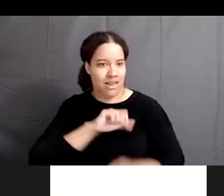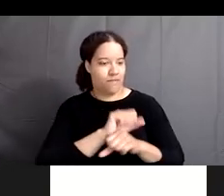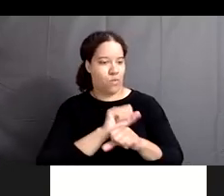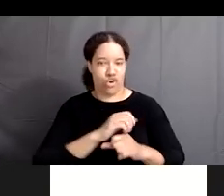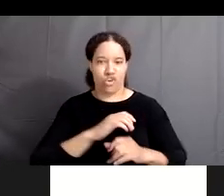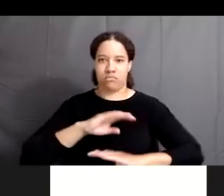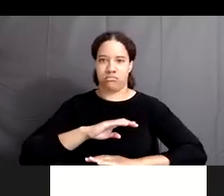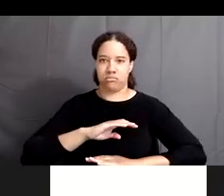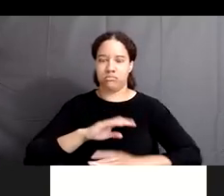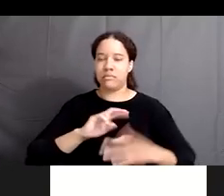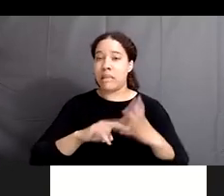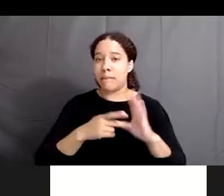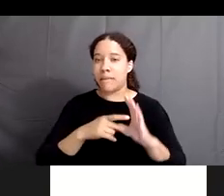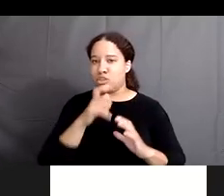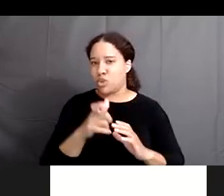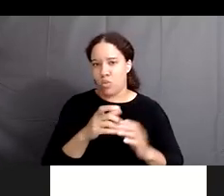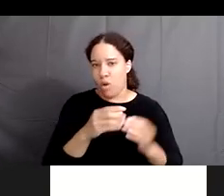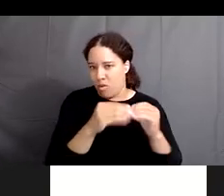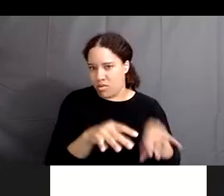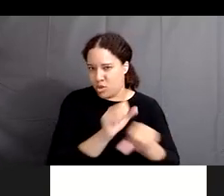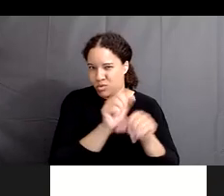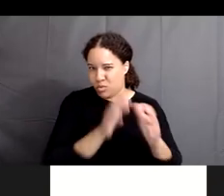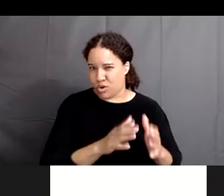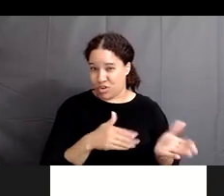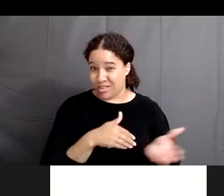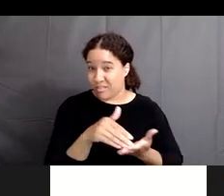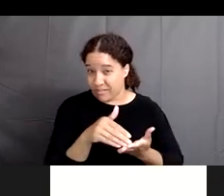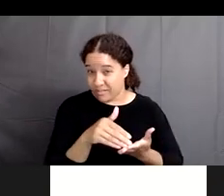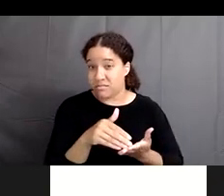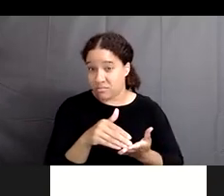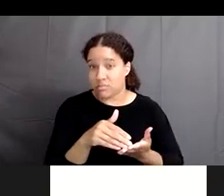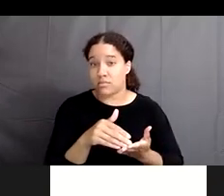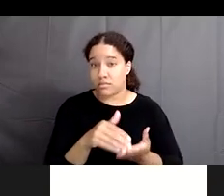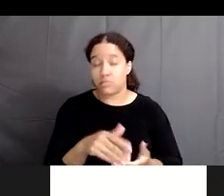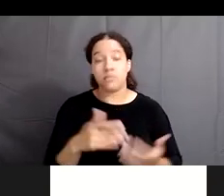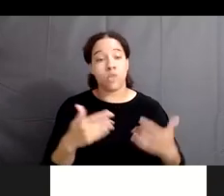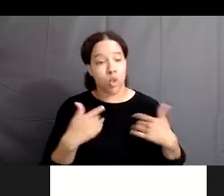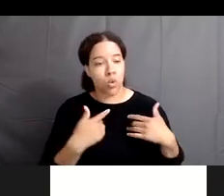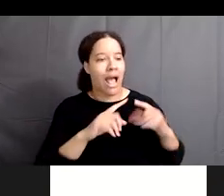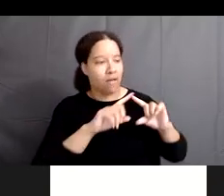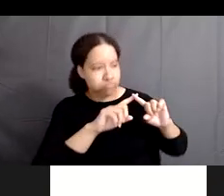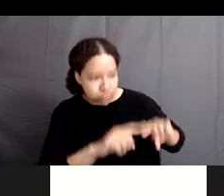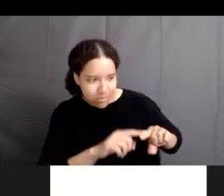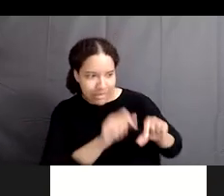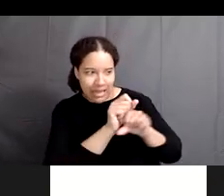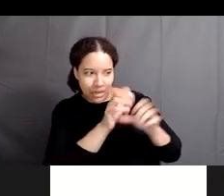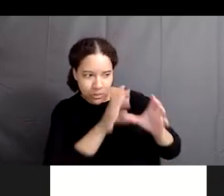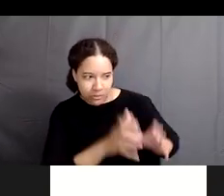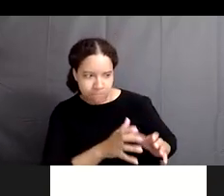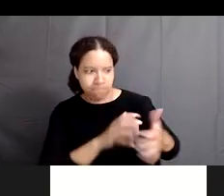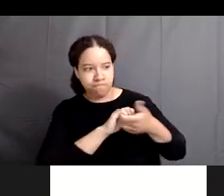the direct care agency that you're working with, you have a reliable partner. You have people